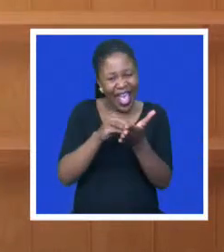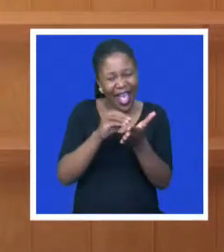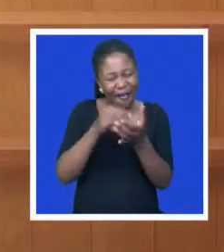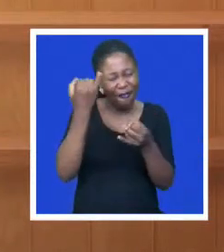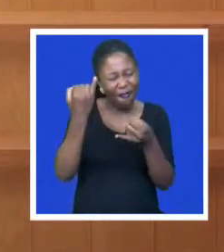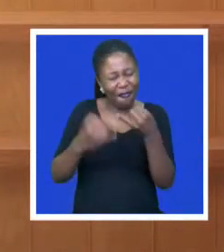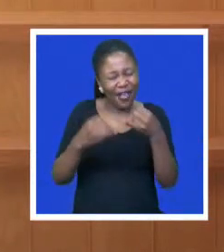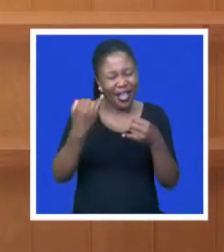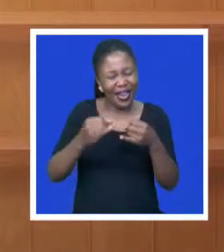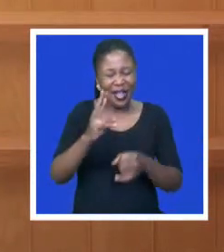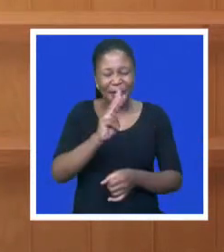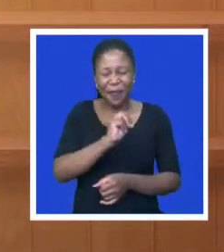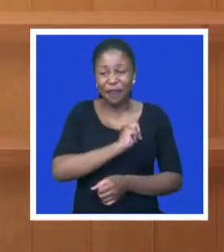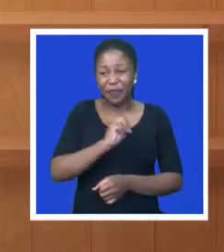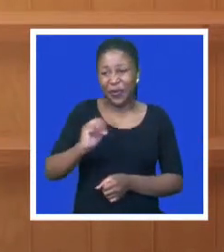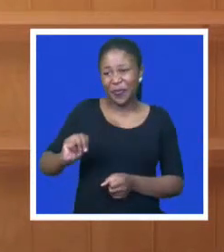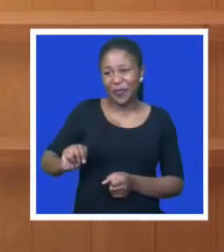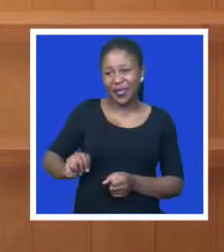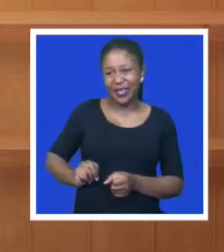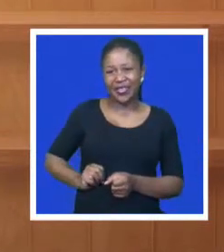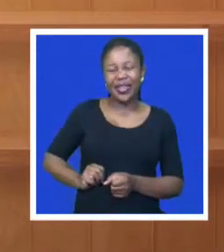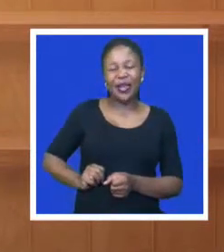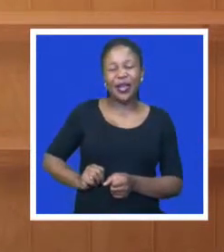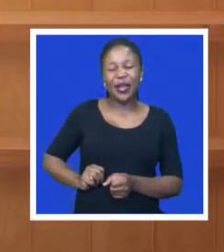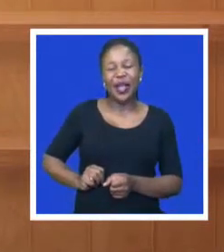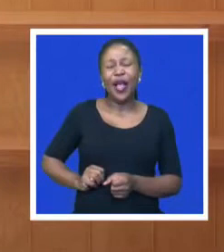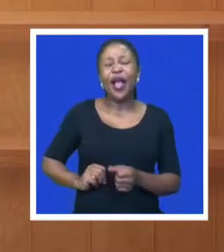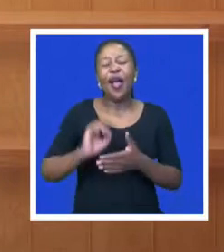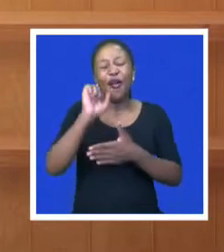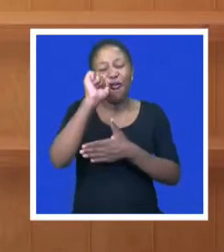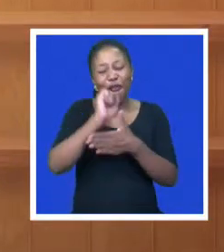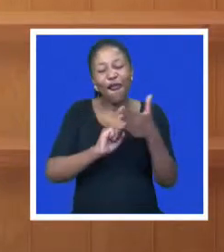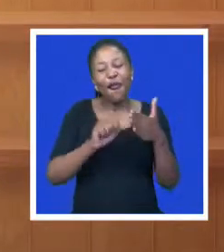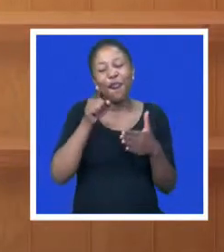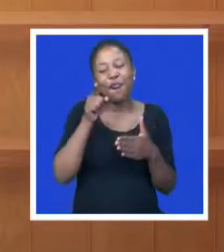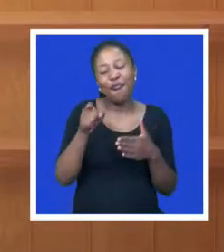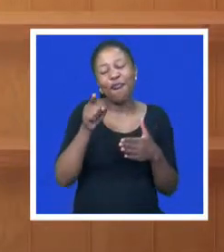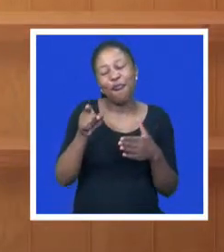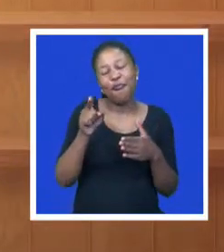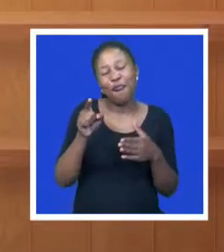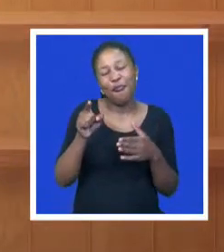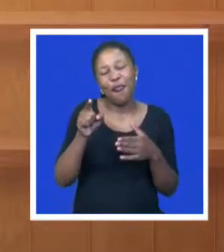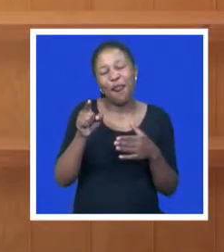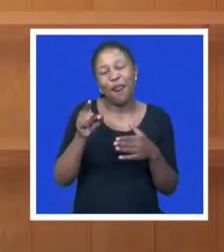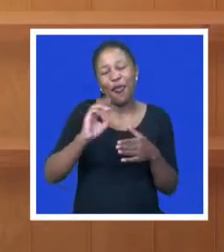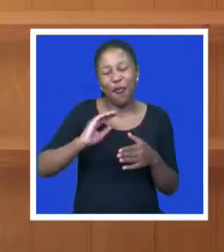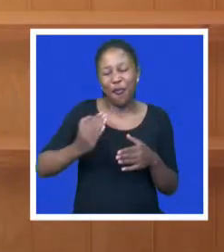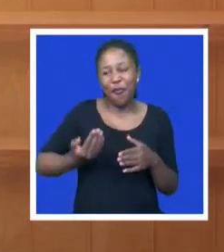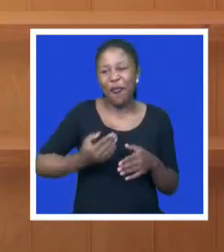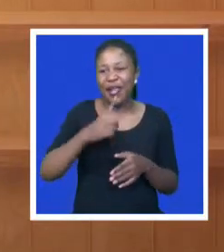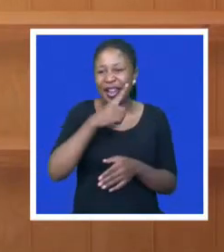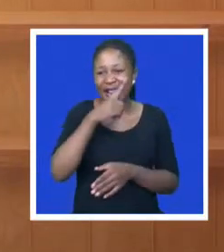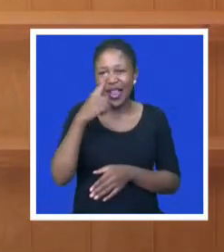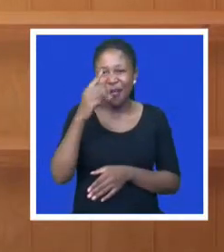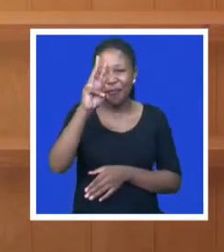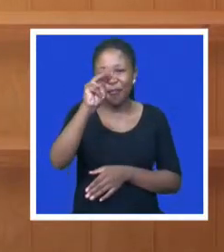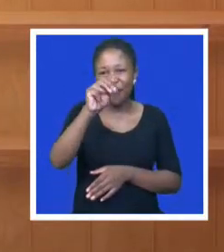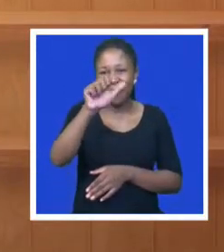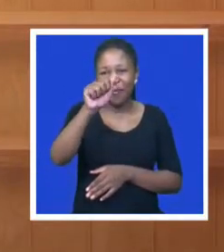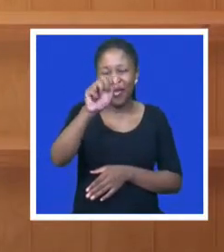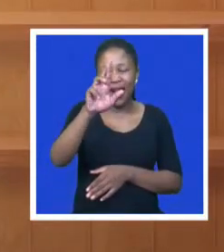Mary bore Jesus as the Messiah. And then we see that God has kept